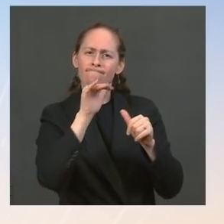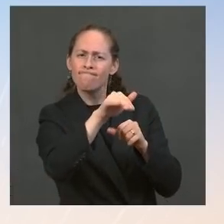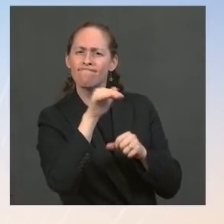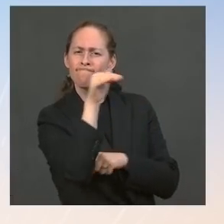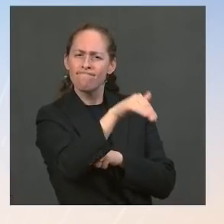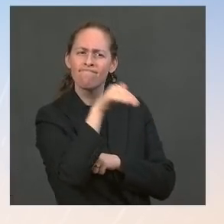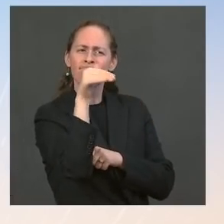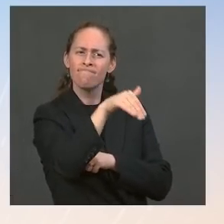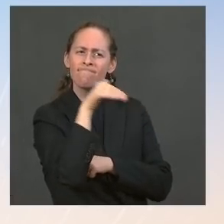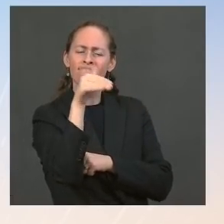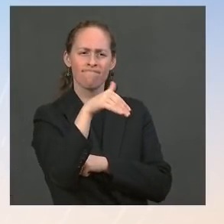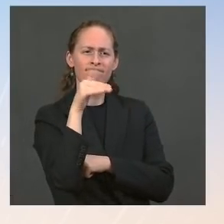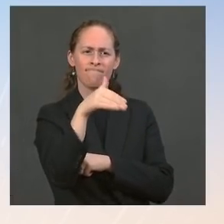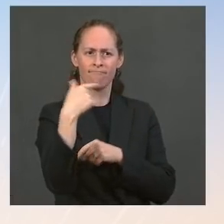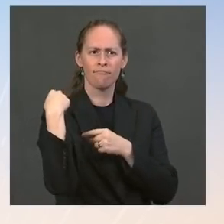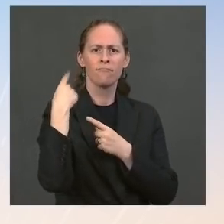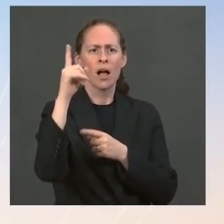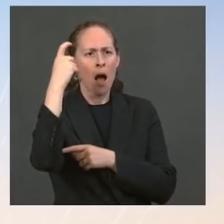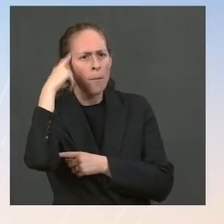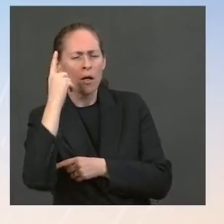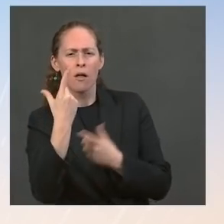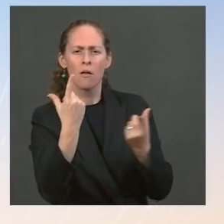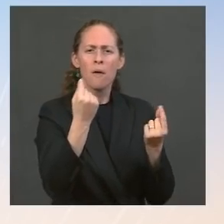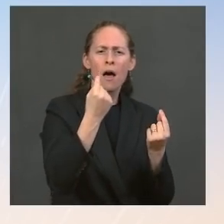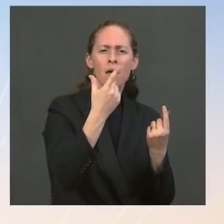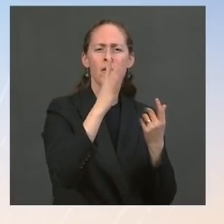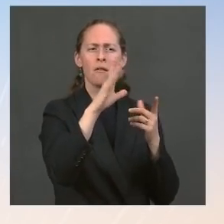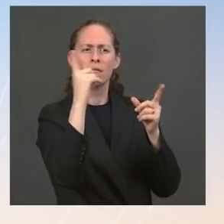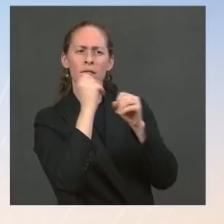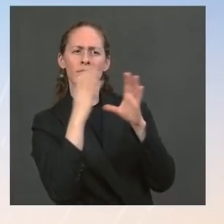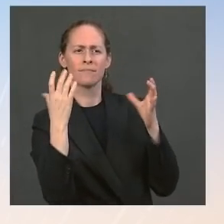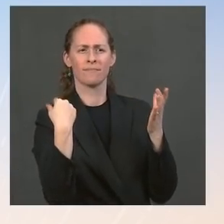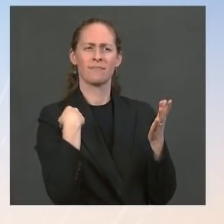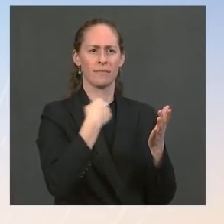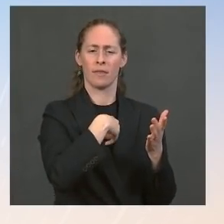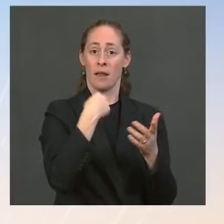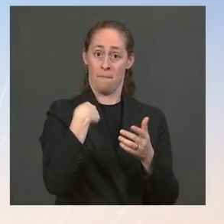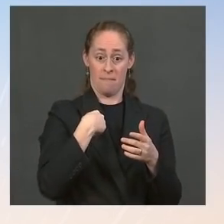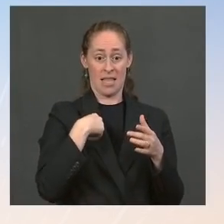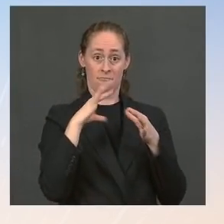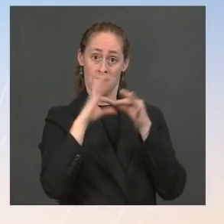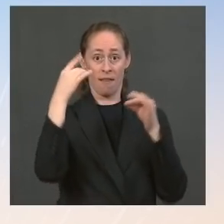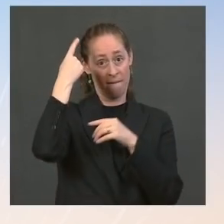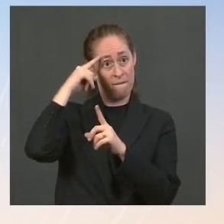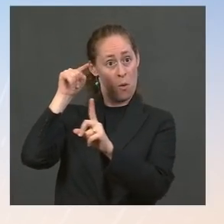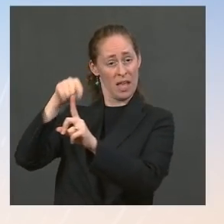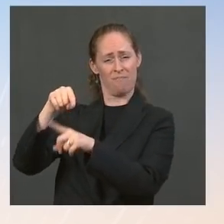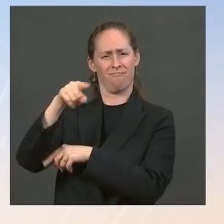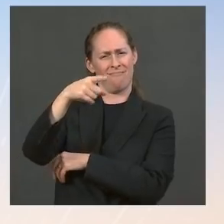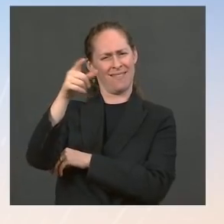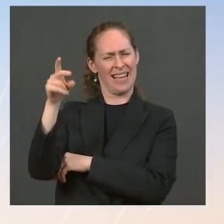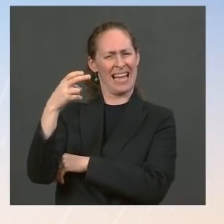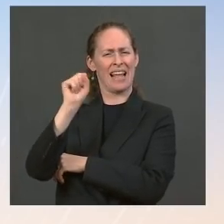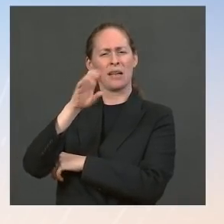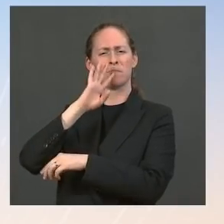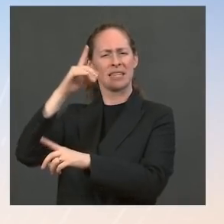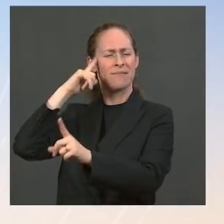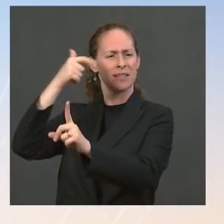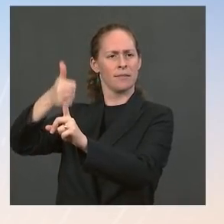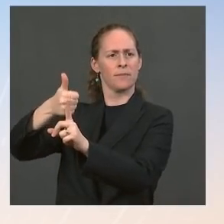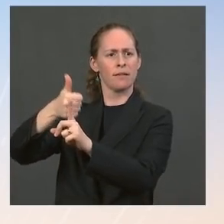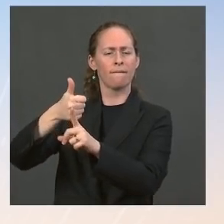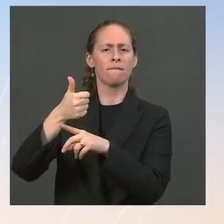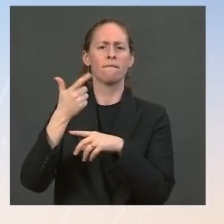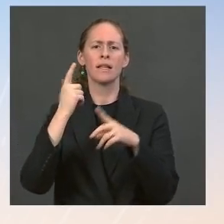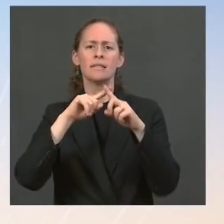Capitol Hill about where he stood. But again, I'm not here to speak for Senator Manchin. He certainly can speak for himself and what his points of